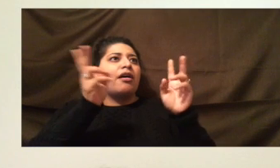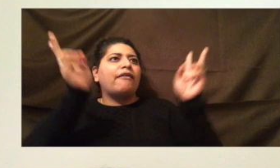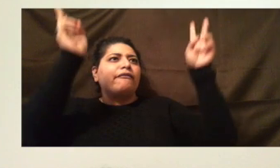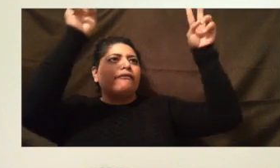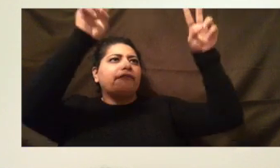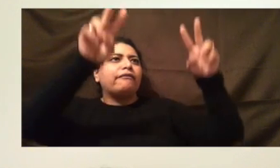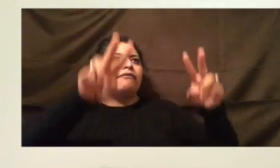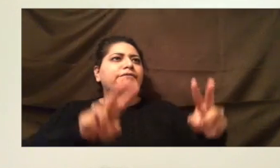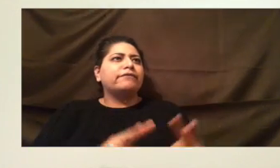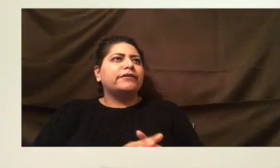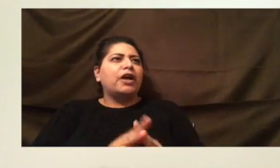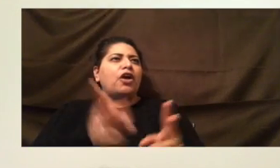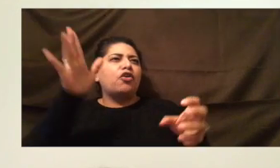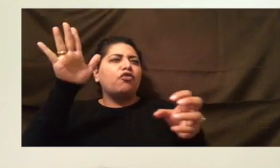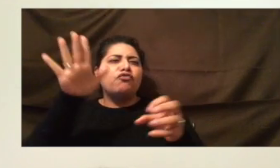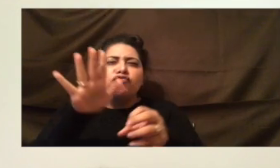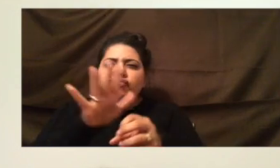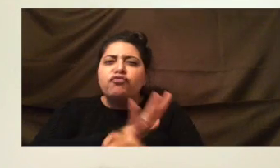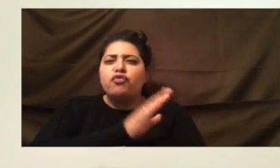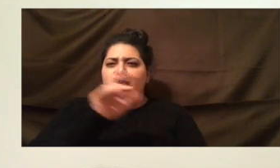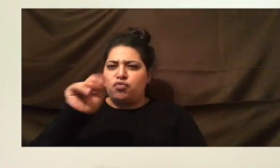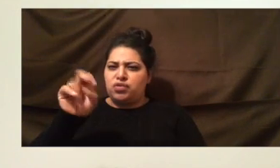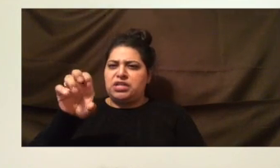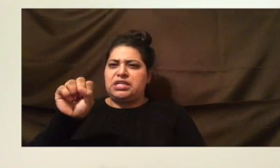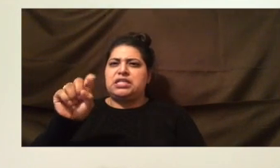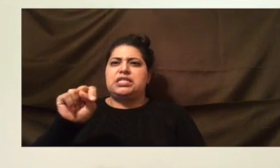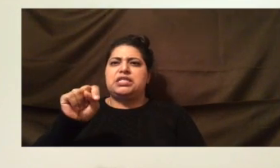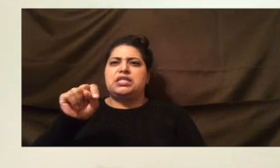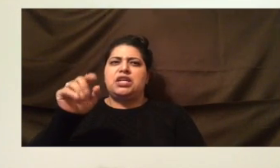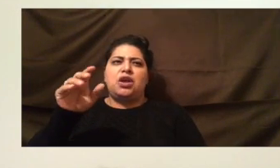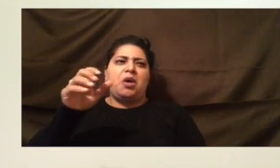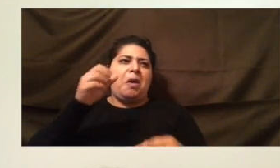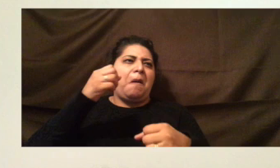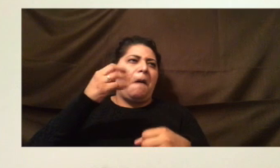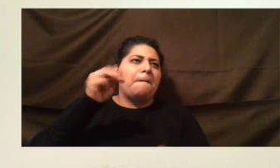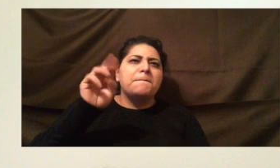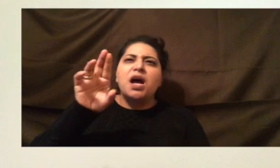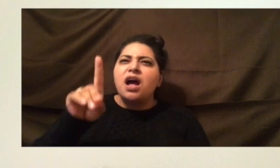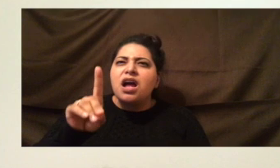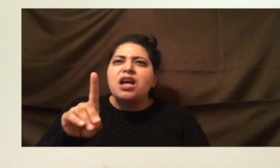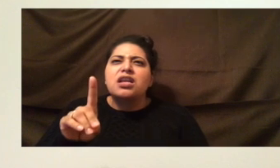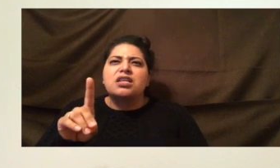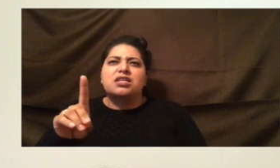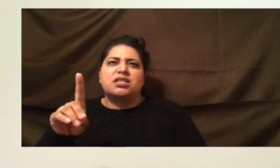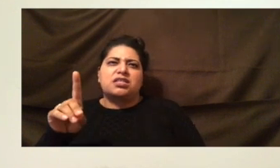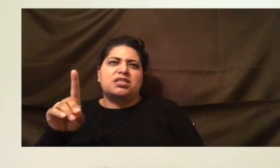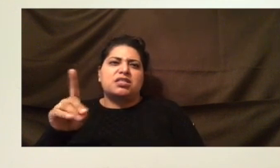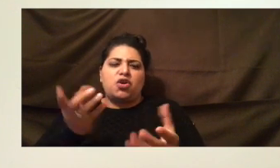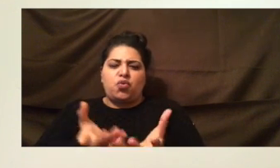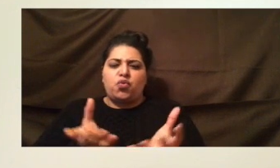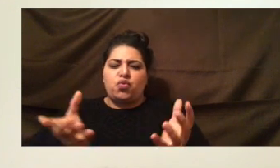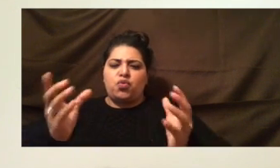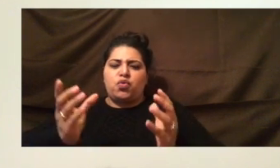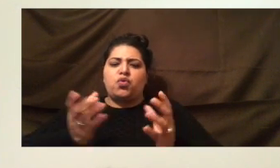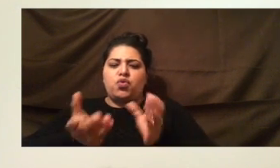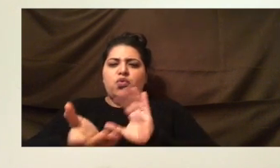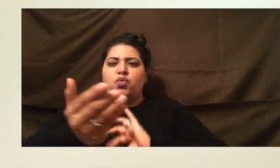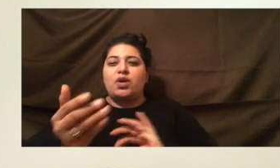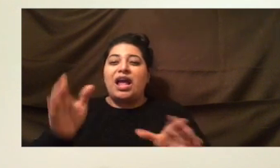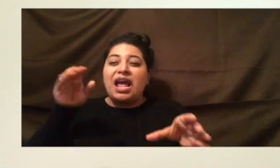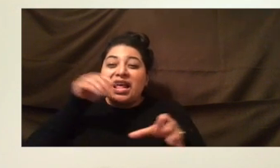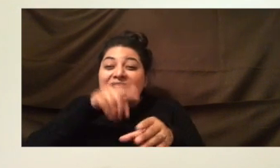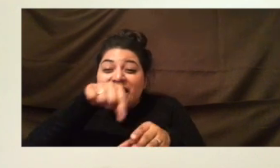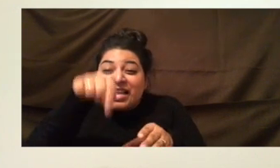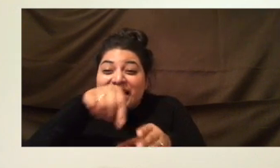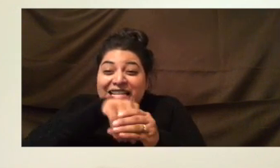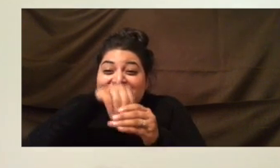The valley below was filled with nests, big nests made out of mud, and the nests were filled with